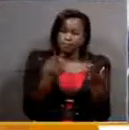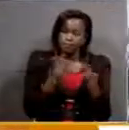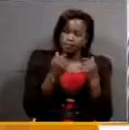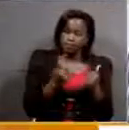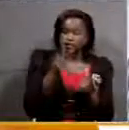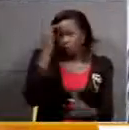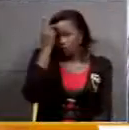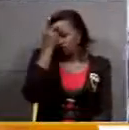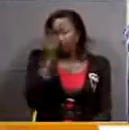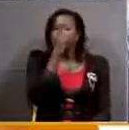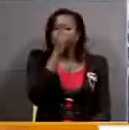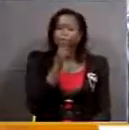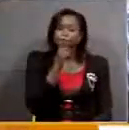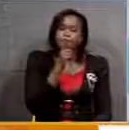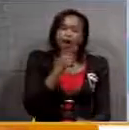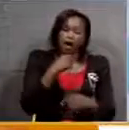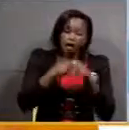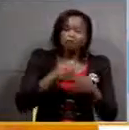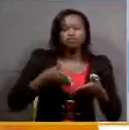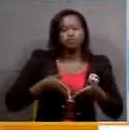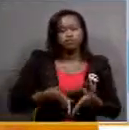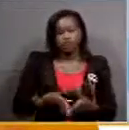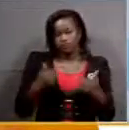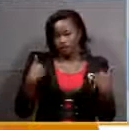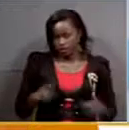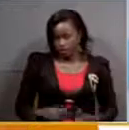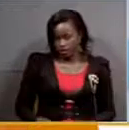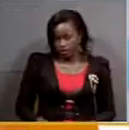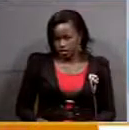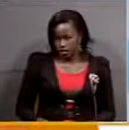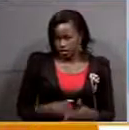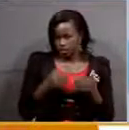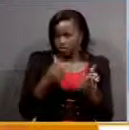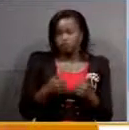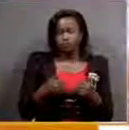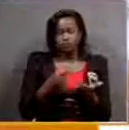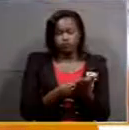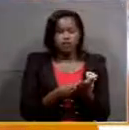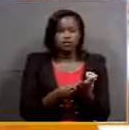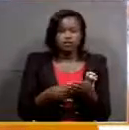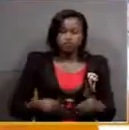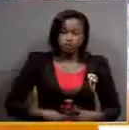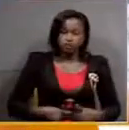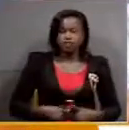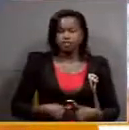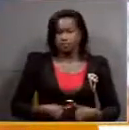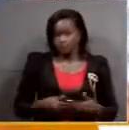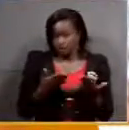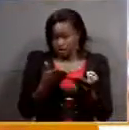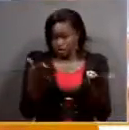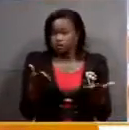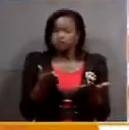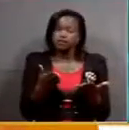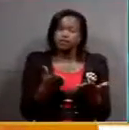is silent, there's no way you can reach a school. According to Precious Kerungo of Uganda Youth and Adolescents Health Forum, young people learn more